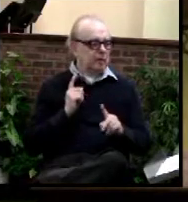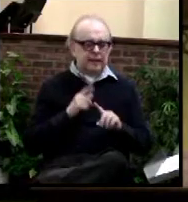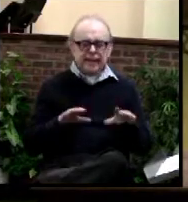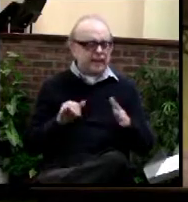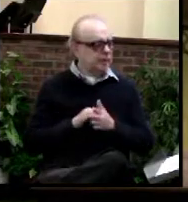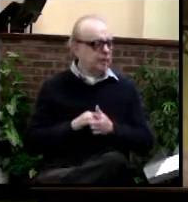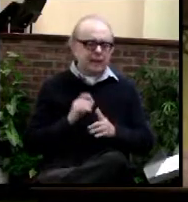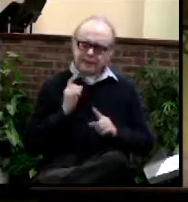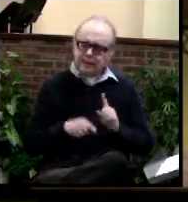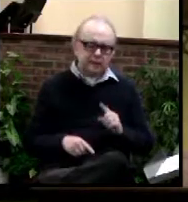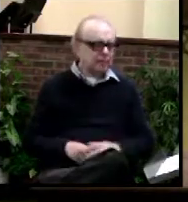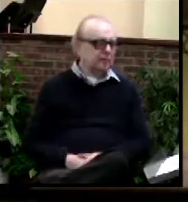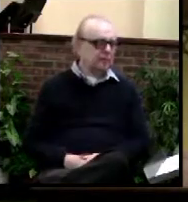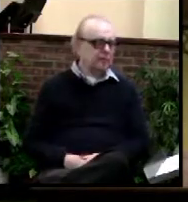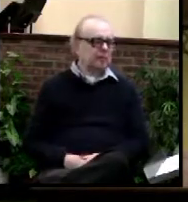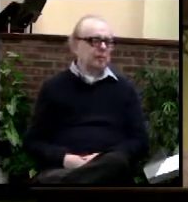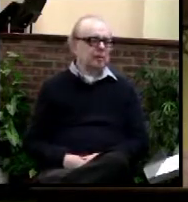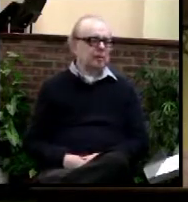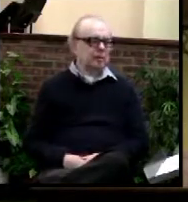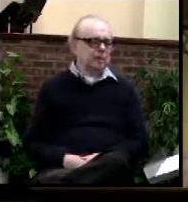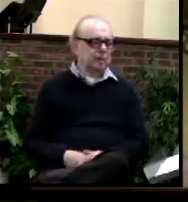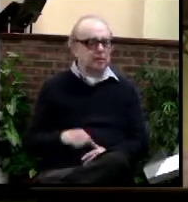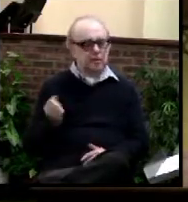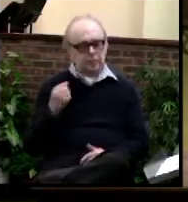okay? And another reason